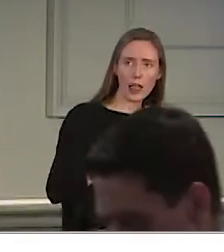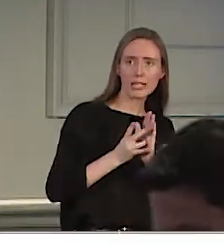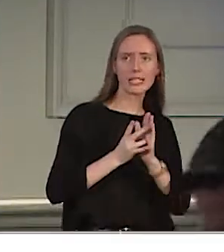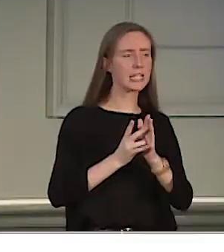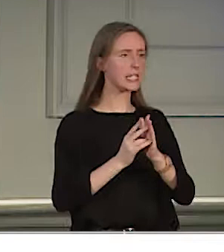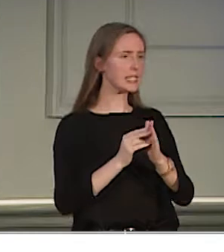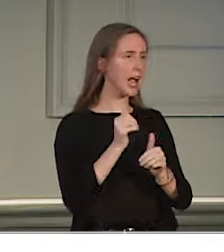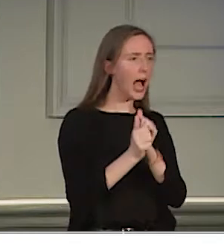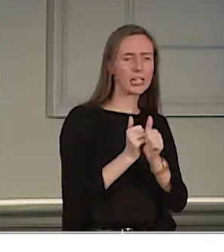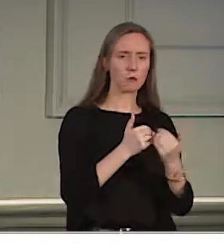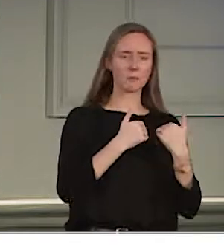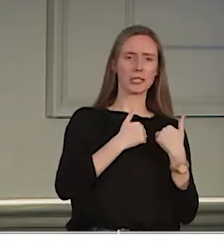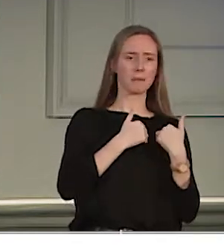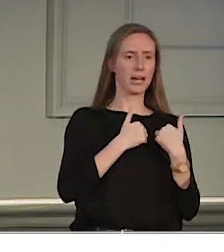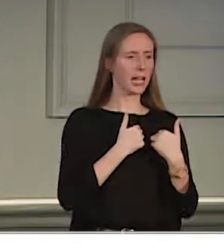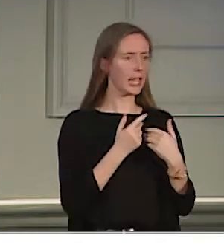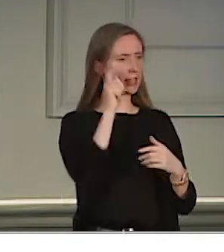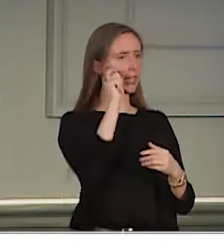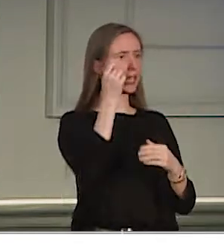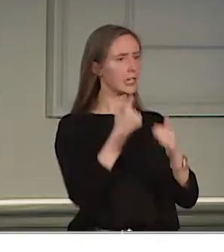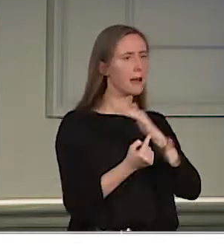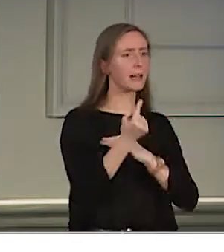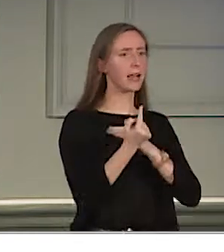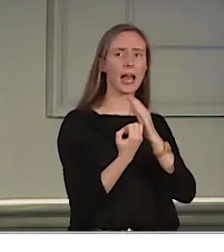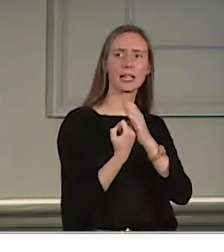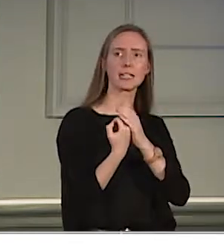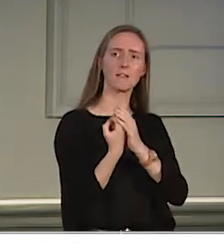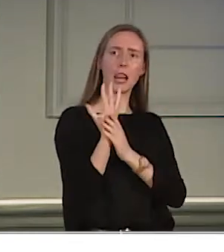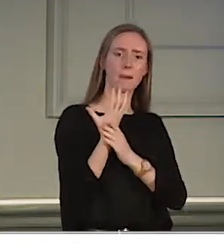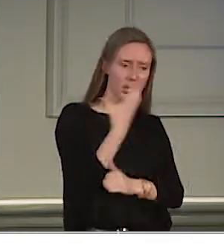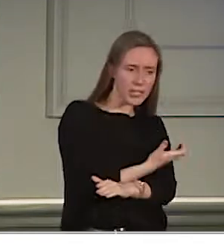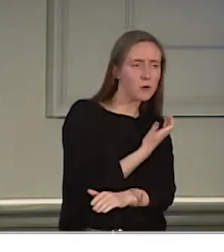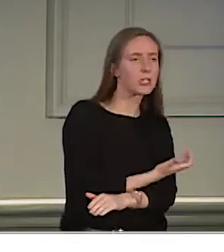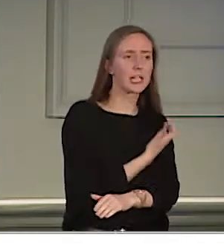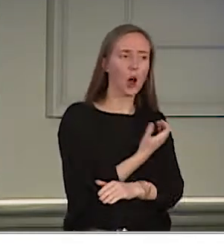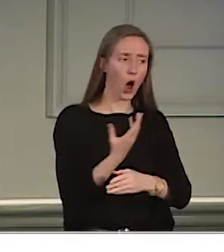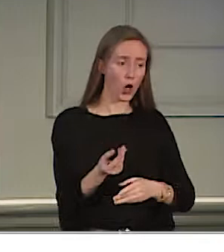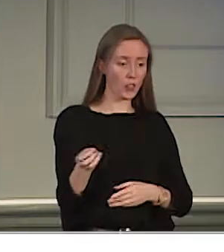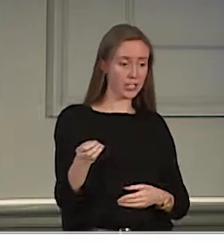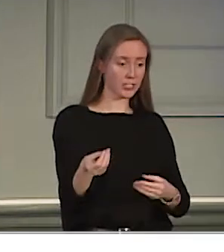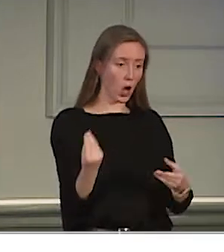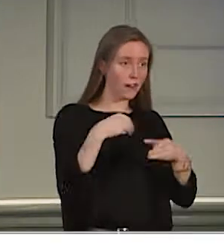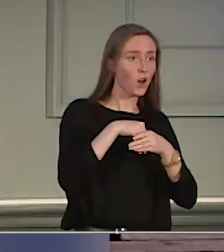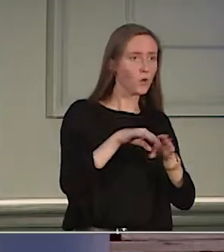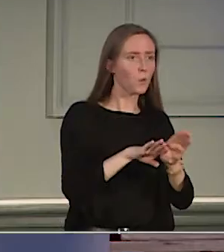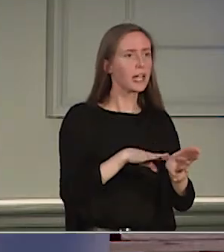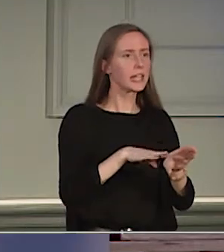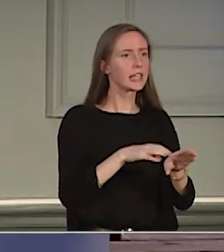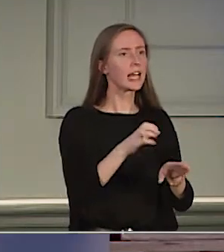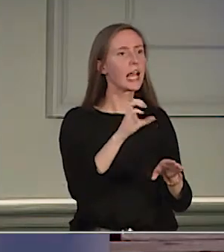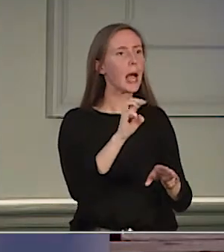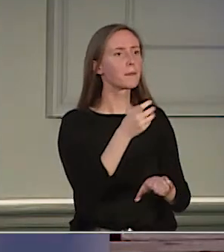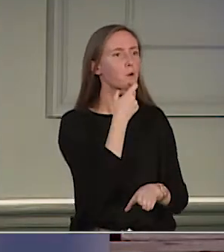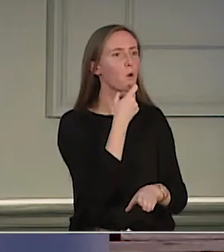independently, communicating effectively, and developing continuously. All of these come into many of the Capstone projects. So we're very energized and